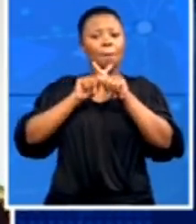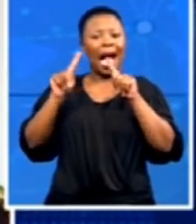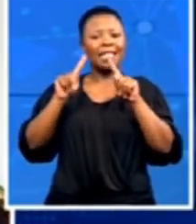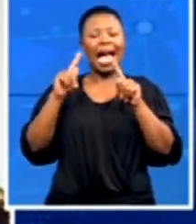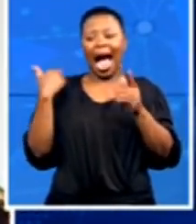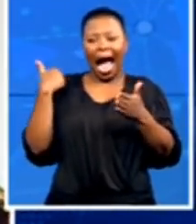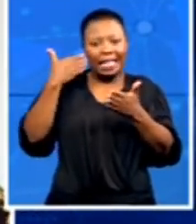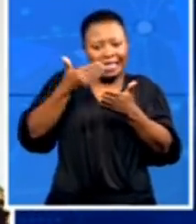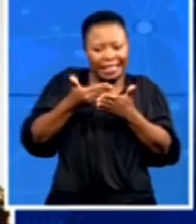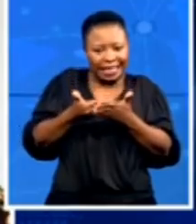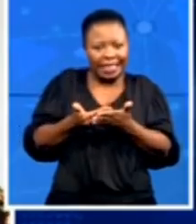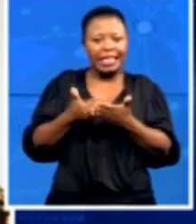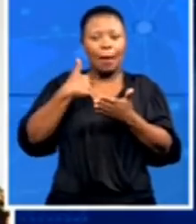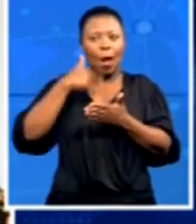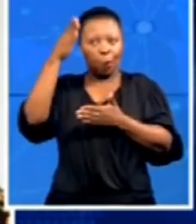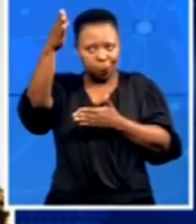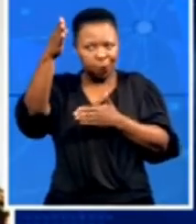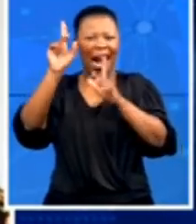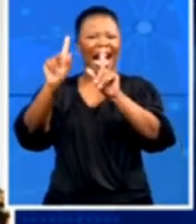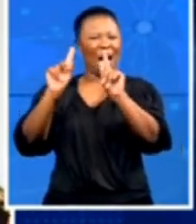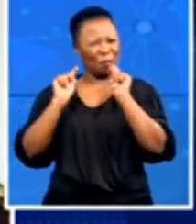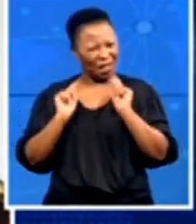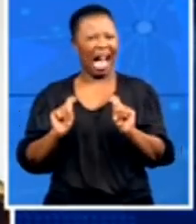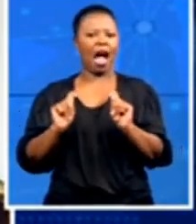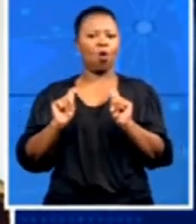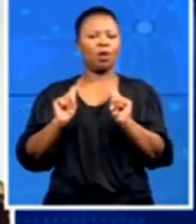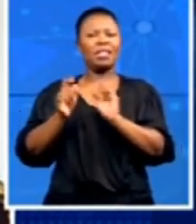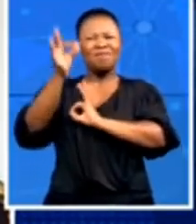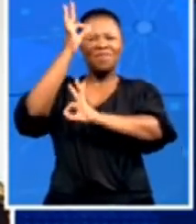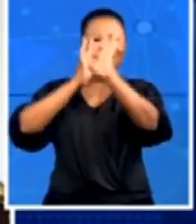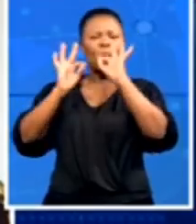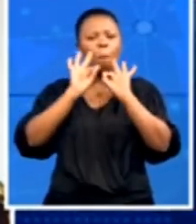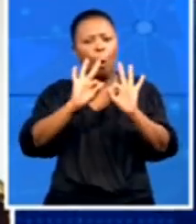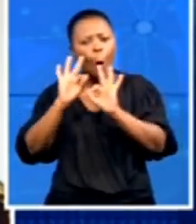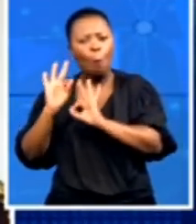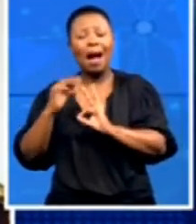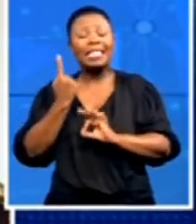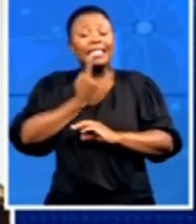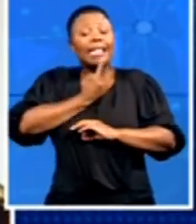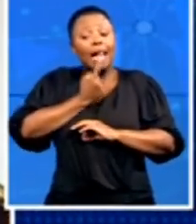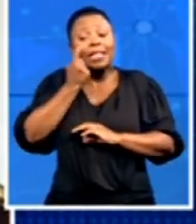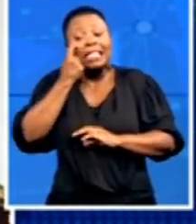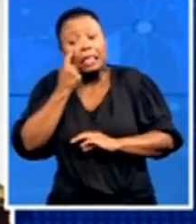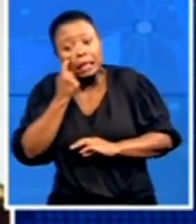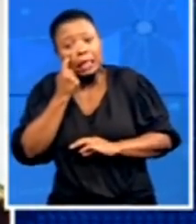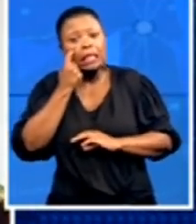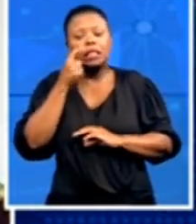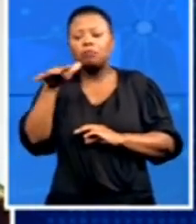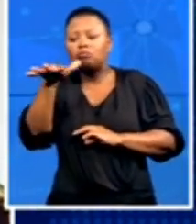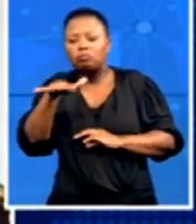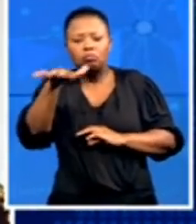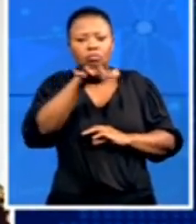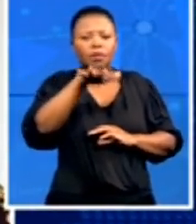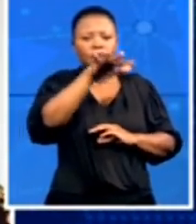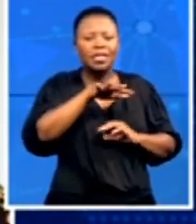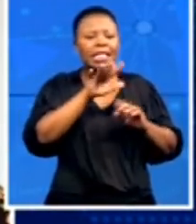and be properly briefed and see for ourselves the areas and do an on-site inspection of